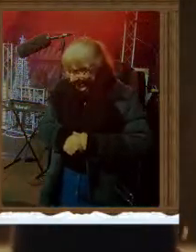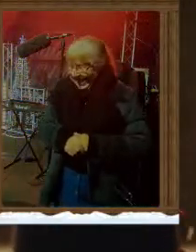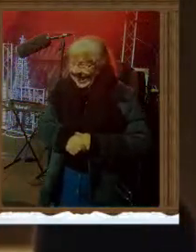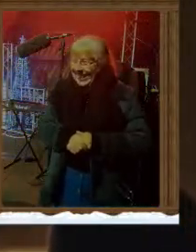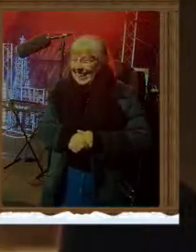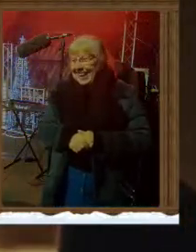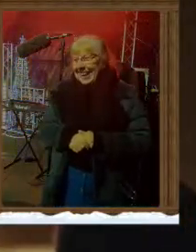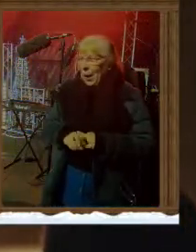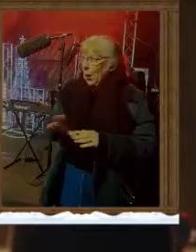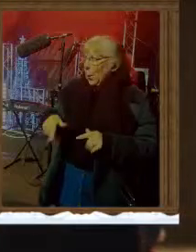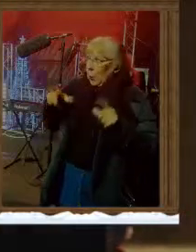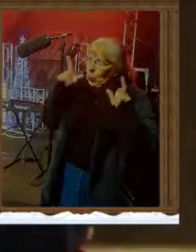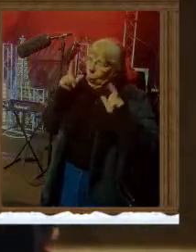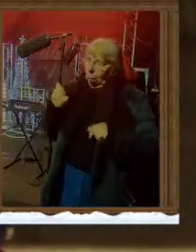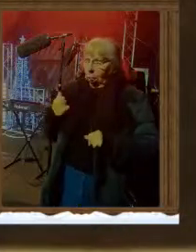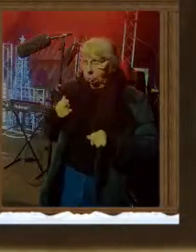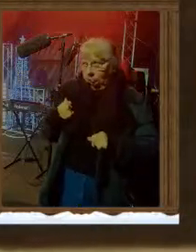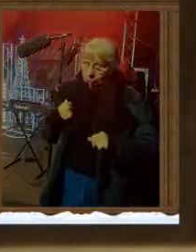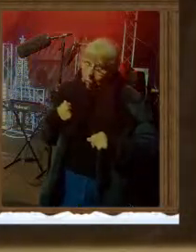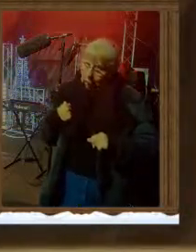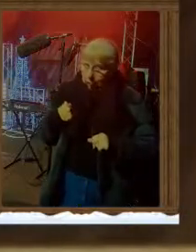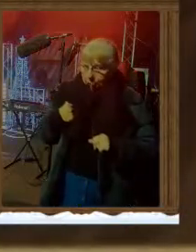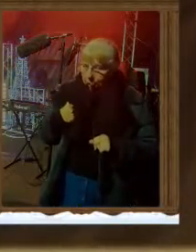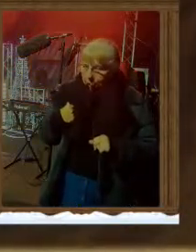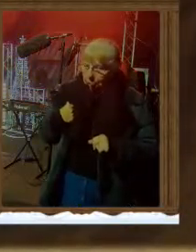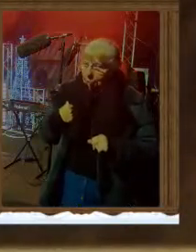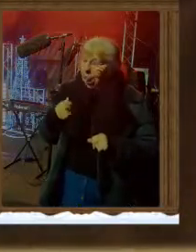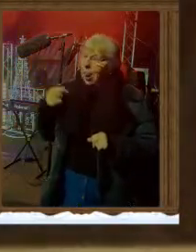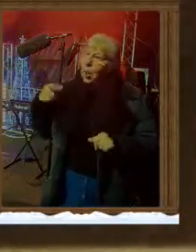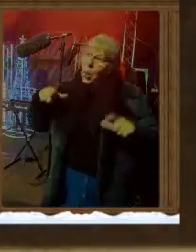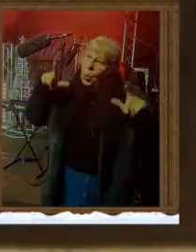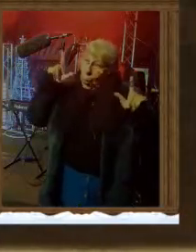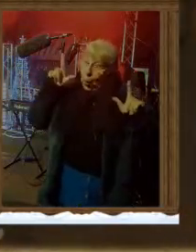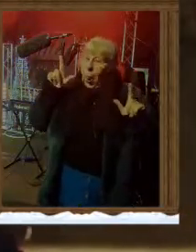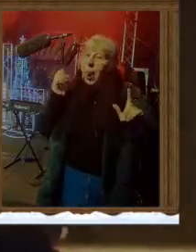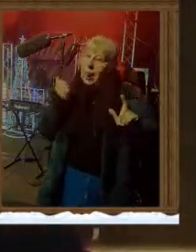They're so cool. See what I did there? Cool.